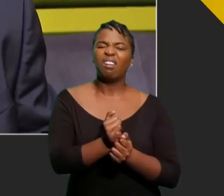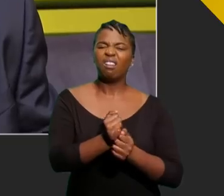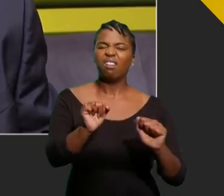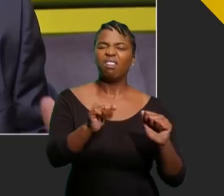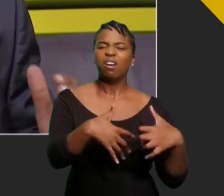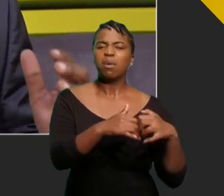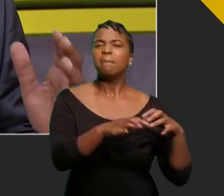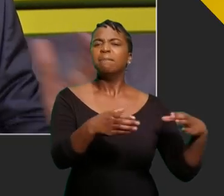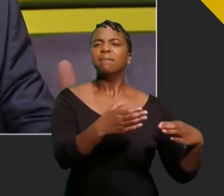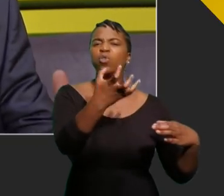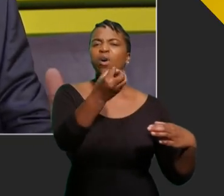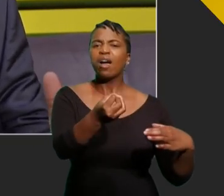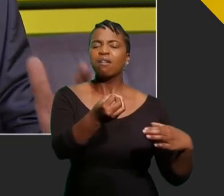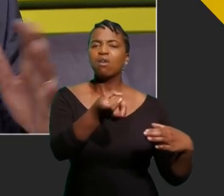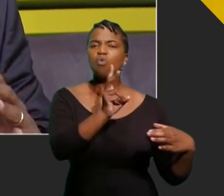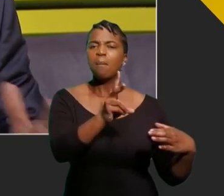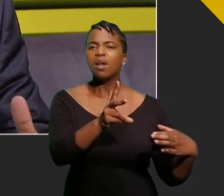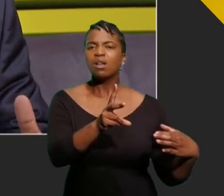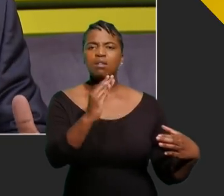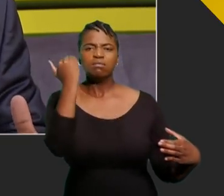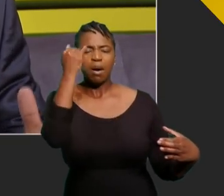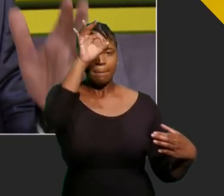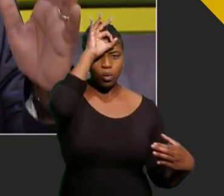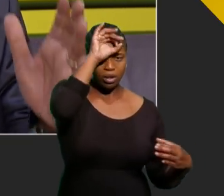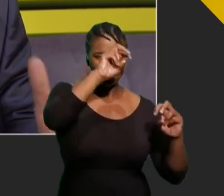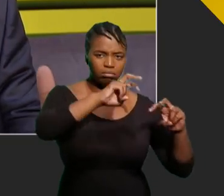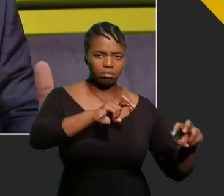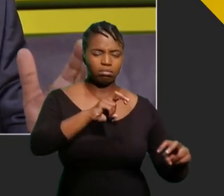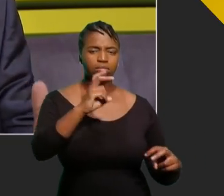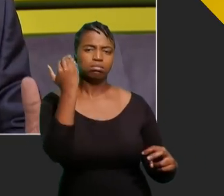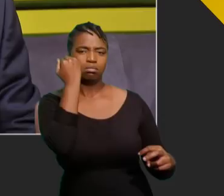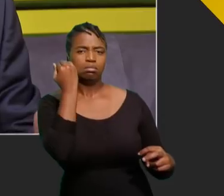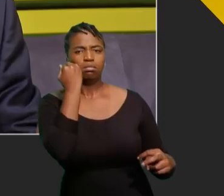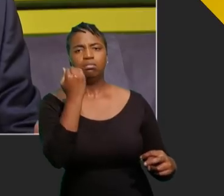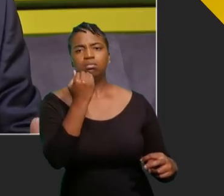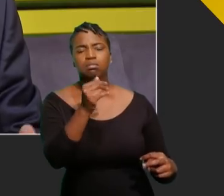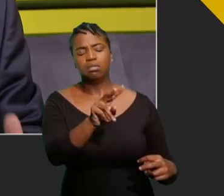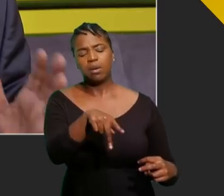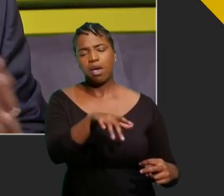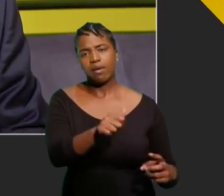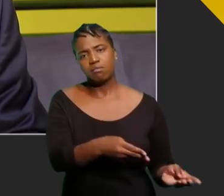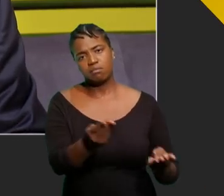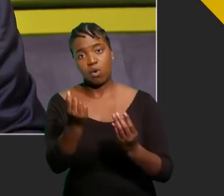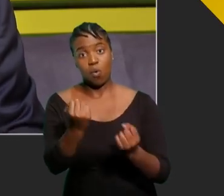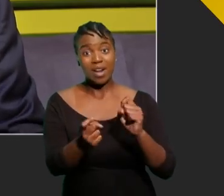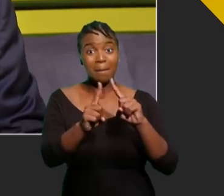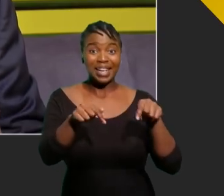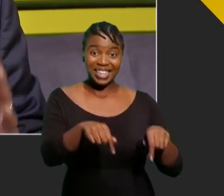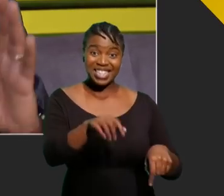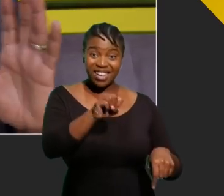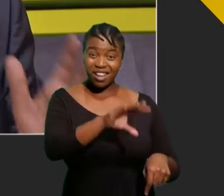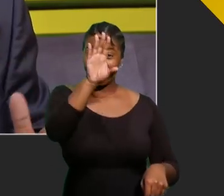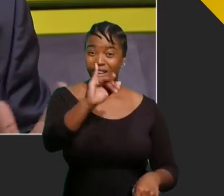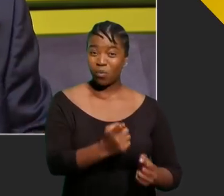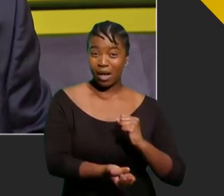commissions. Yes. You'll just have prosecutors or police investigating and prosecutors taking the matter to court. But what has happened in this country over the